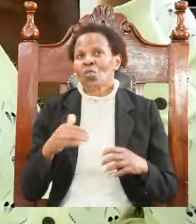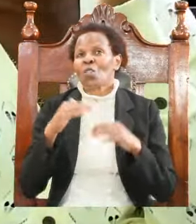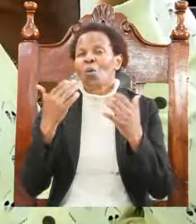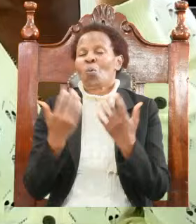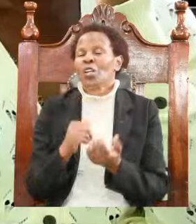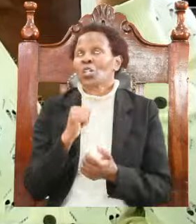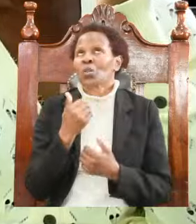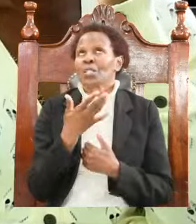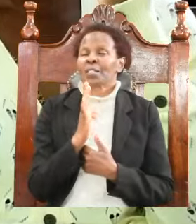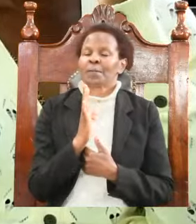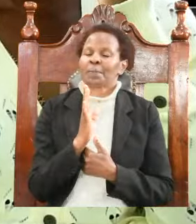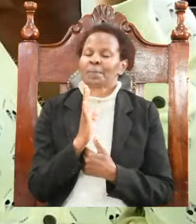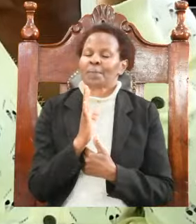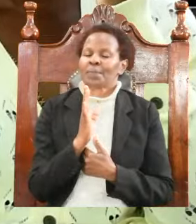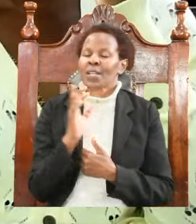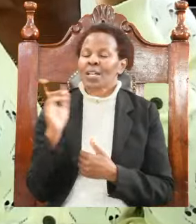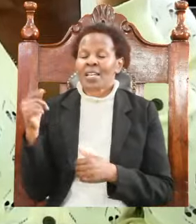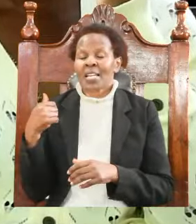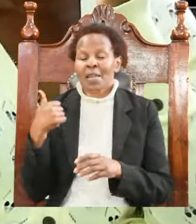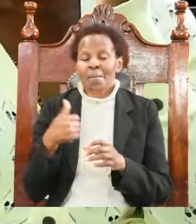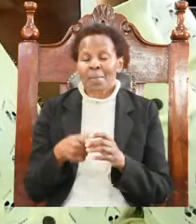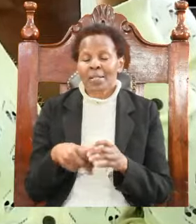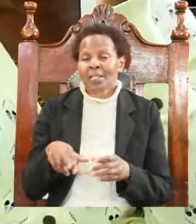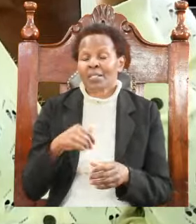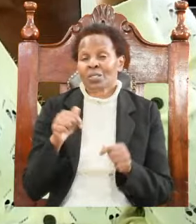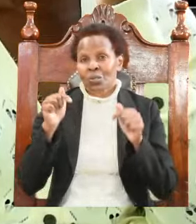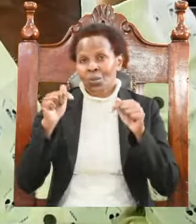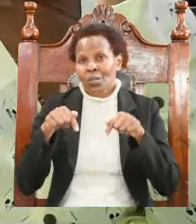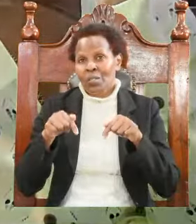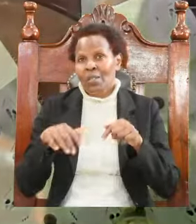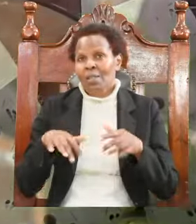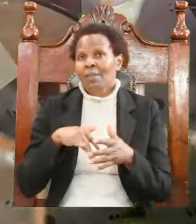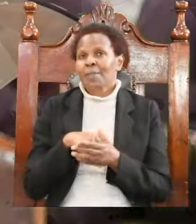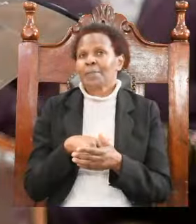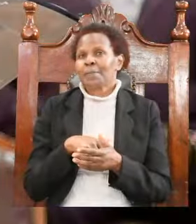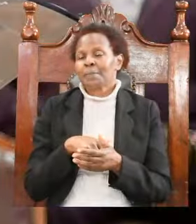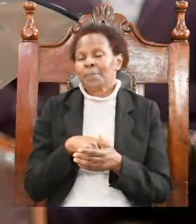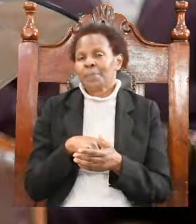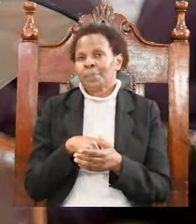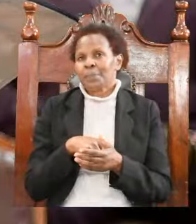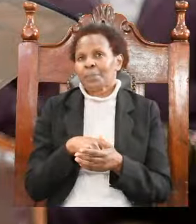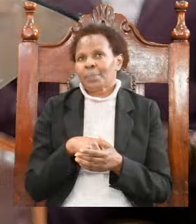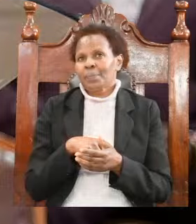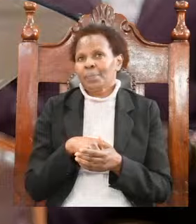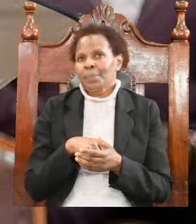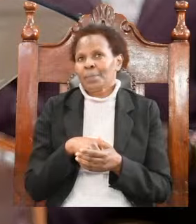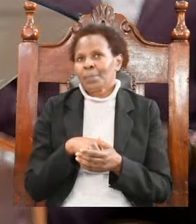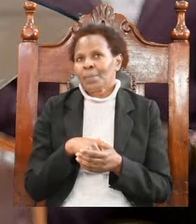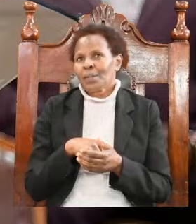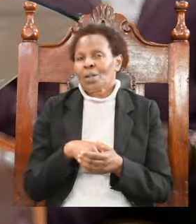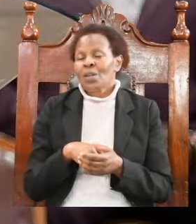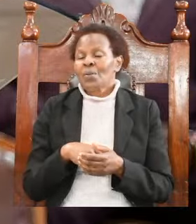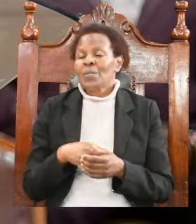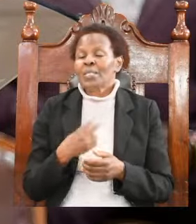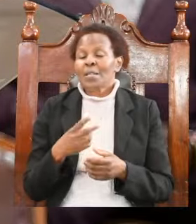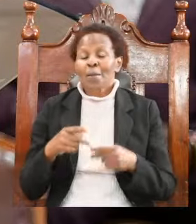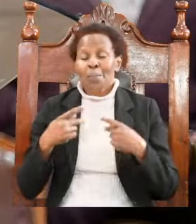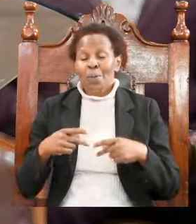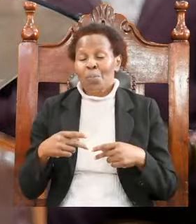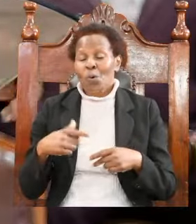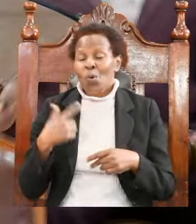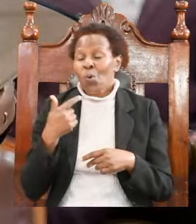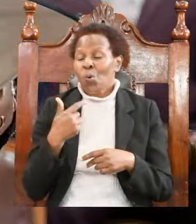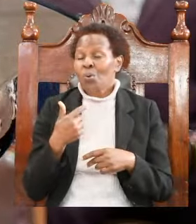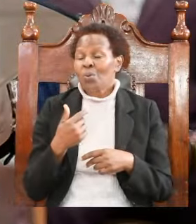And he again says, and I want to remind us, church, today, that he warns him about people who have an